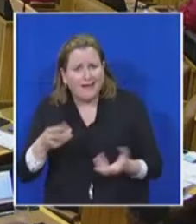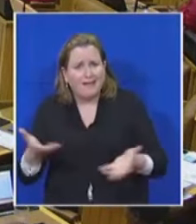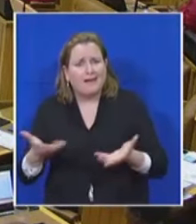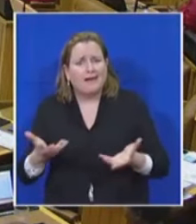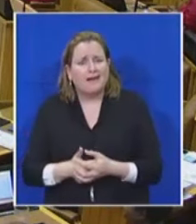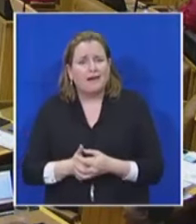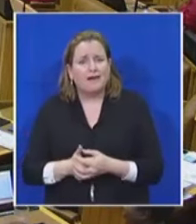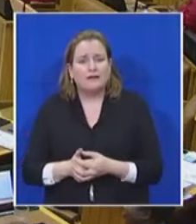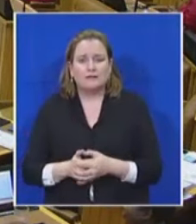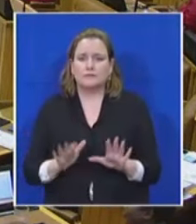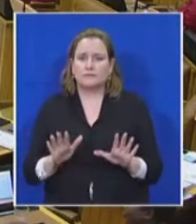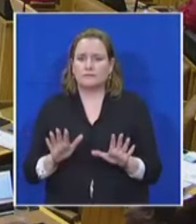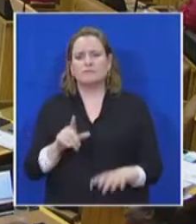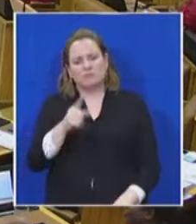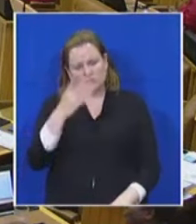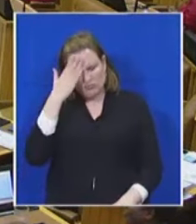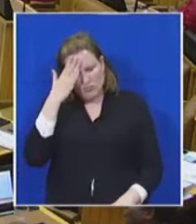You know the results.